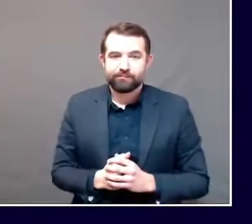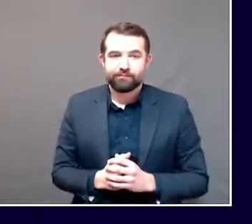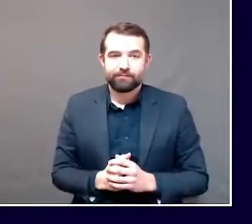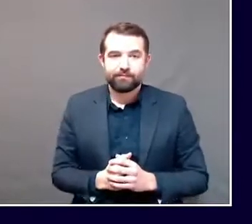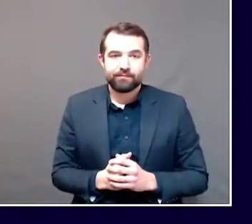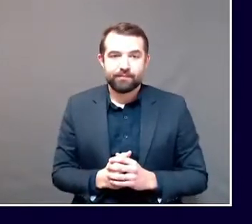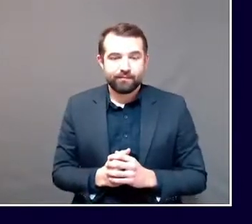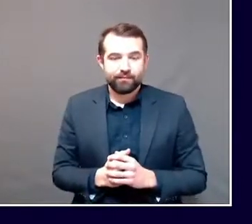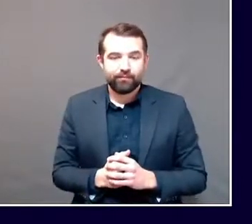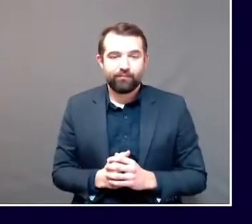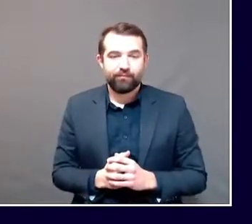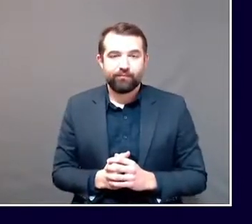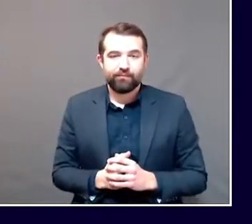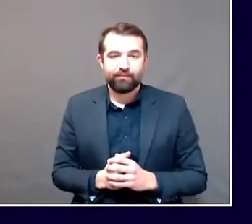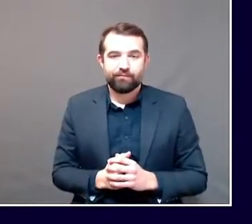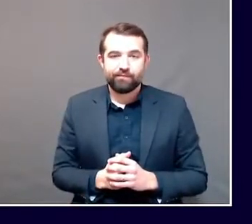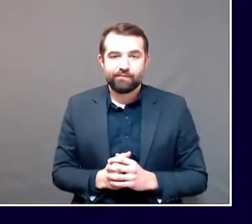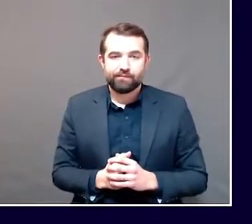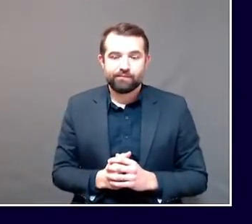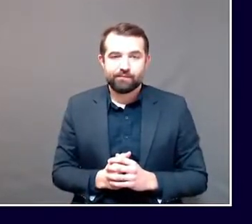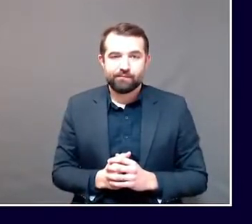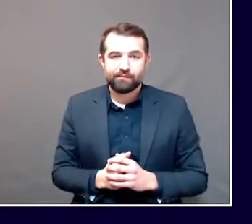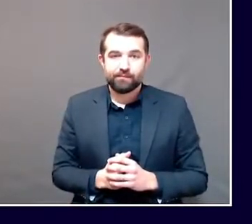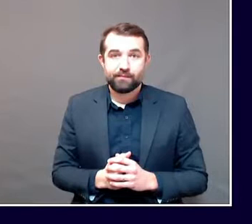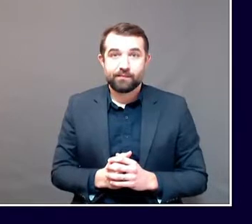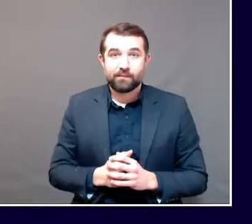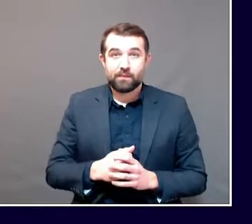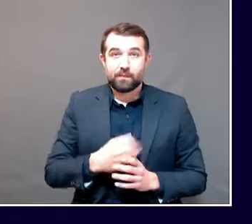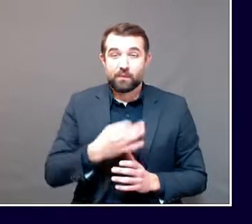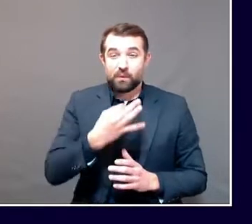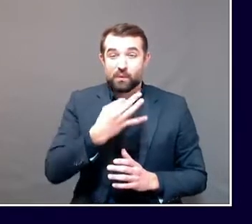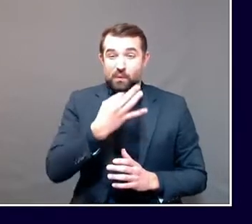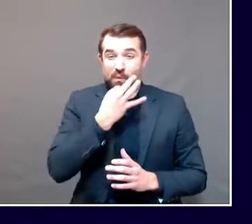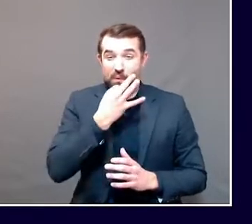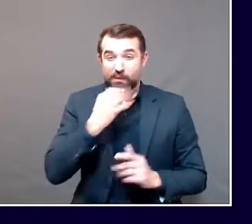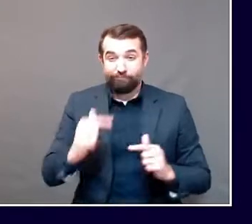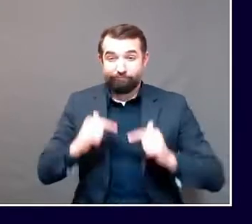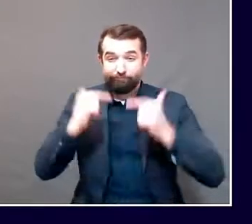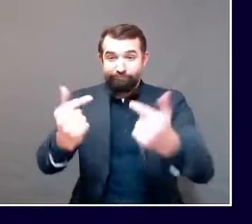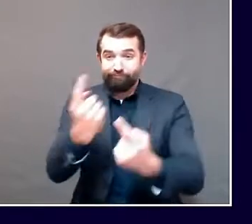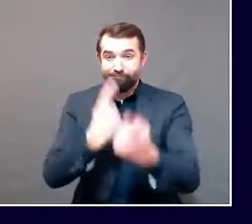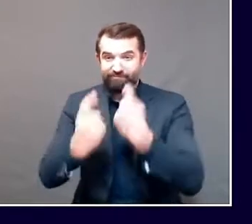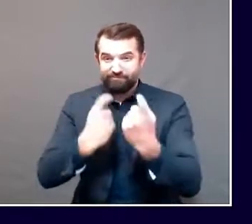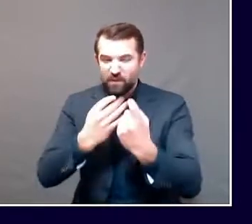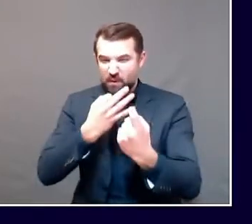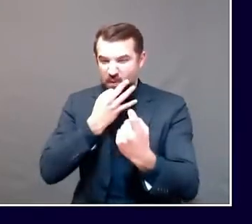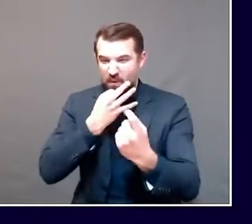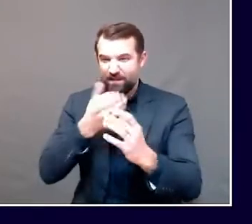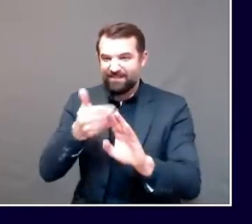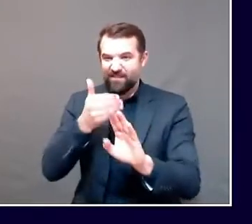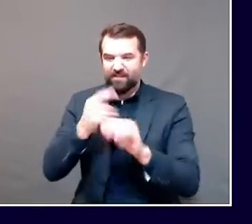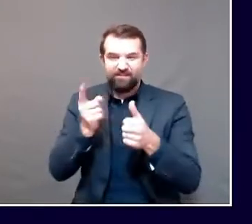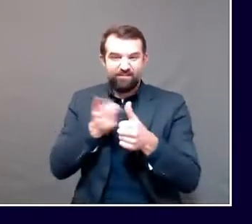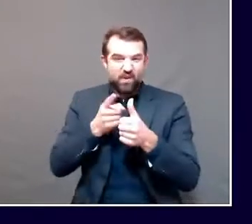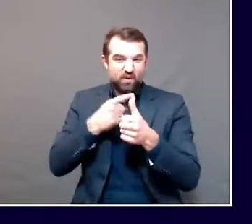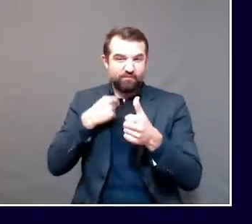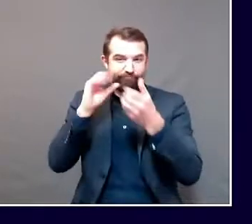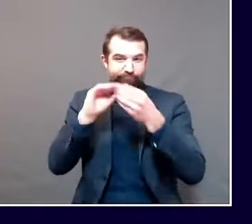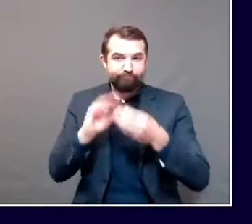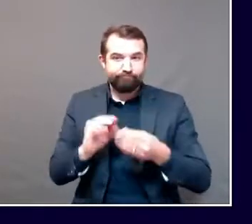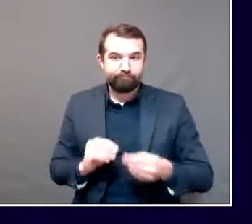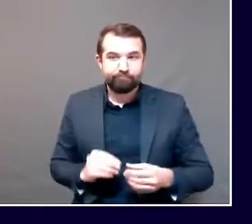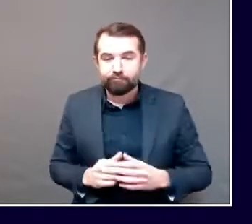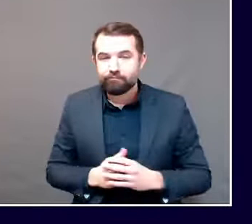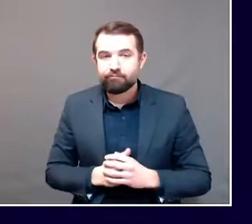Before I turn things over to questions, I wanted, as I try to do now, to take some time to answer the